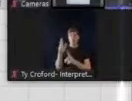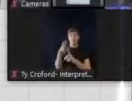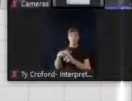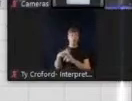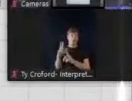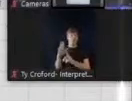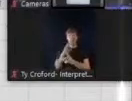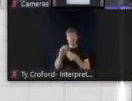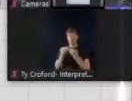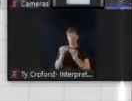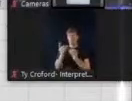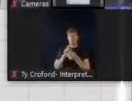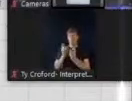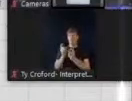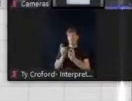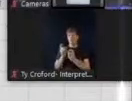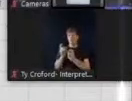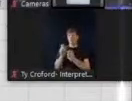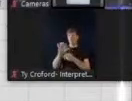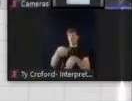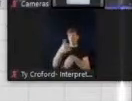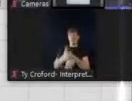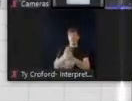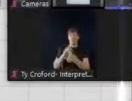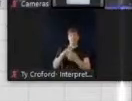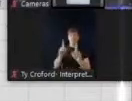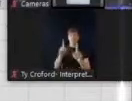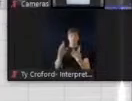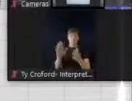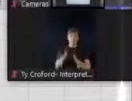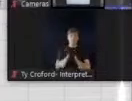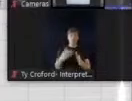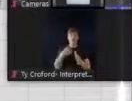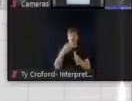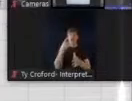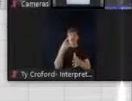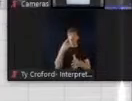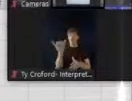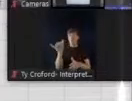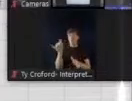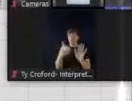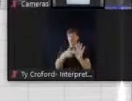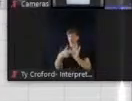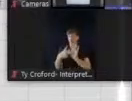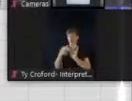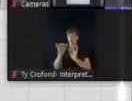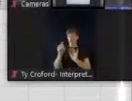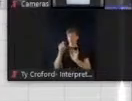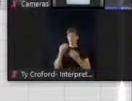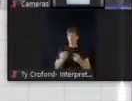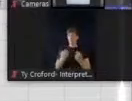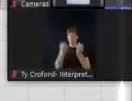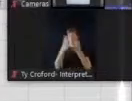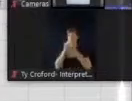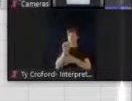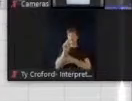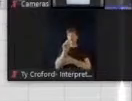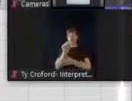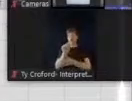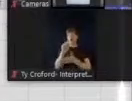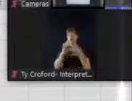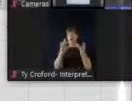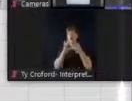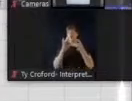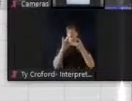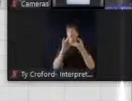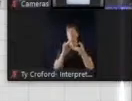set a different way. But the ones that are highlighted in yellow, those were the amounts that Anna spoke on and recommended moving